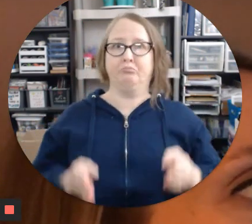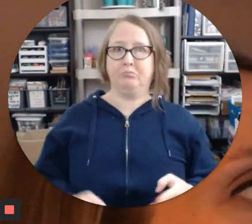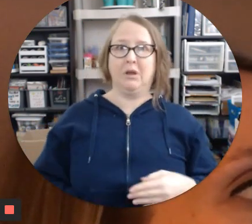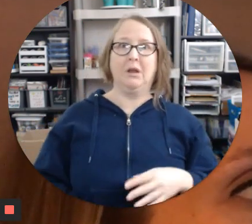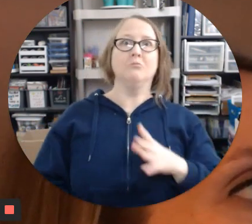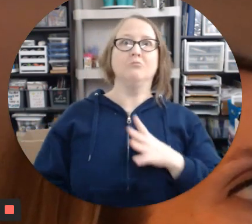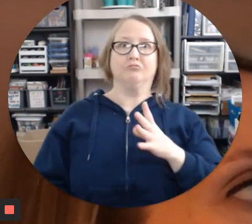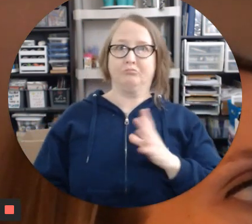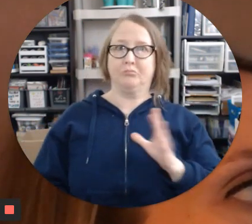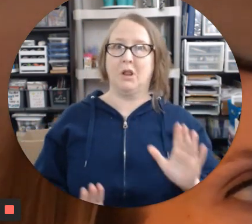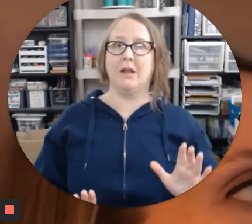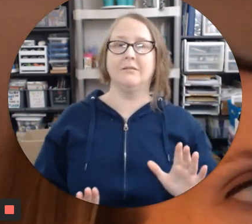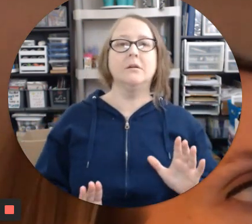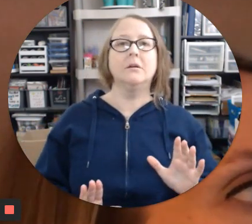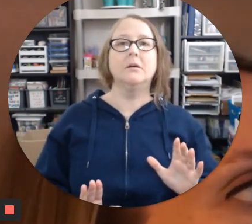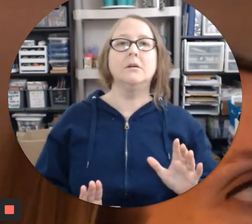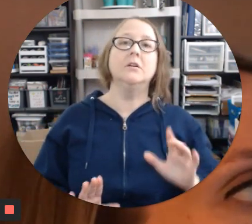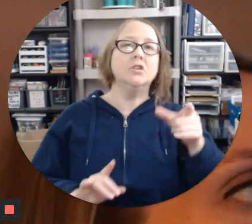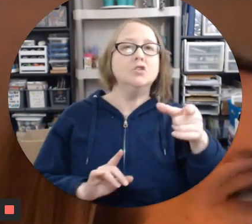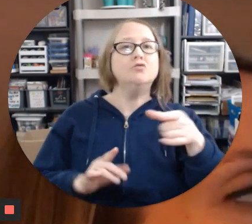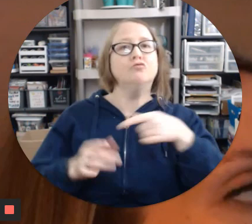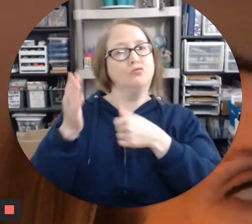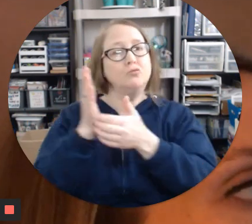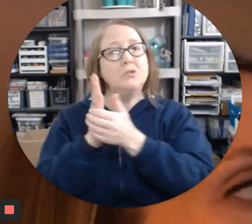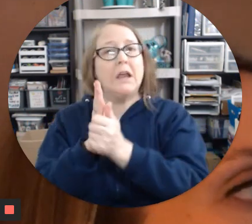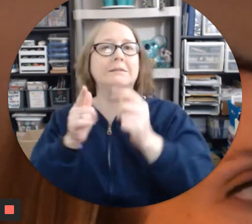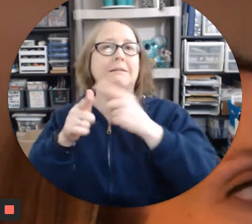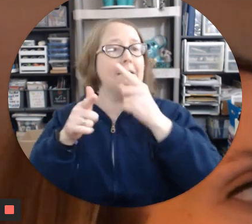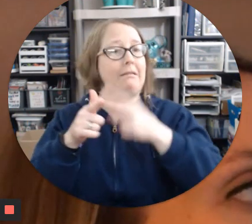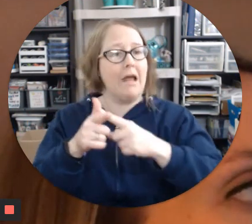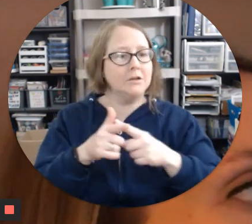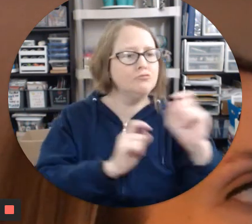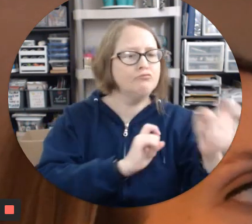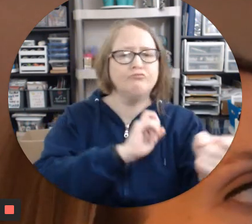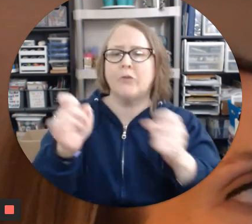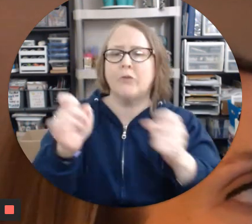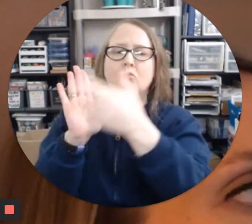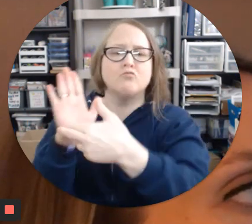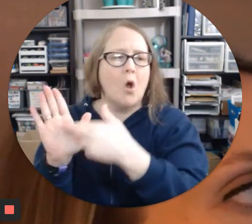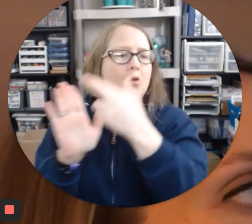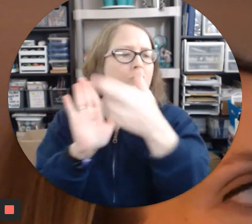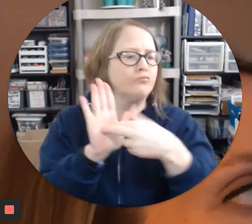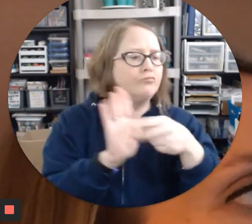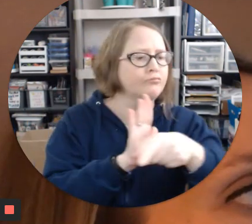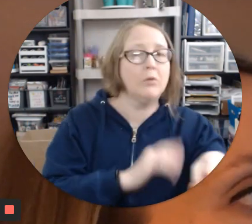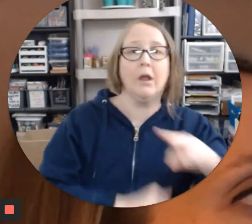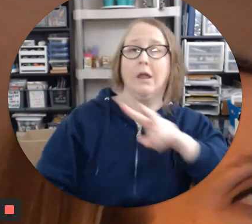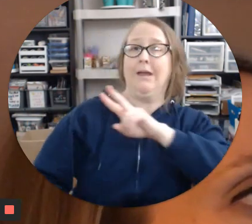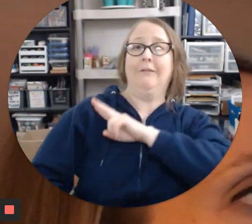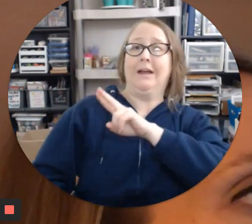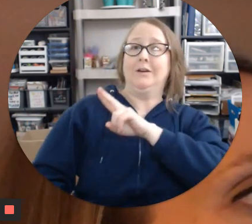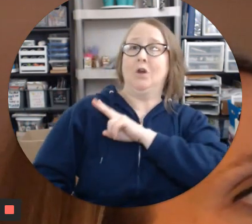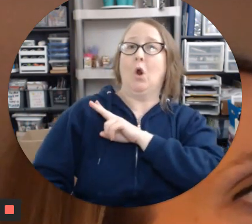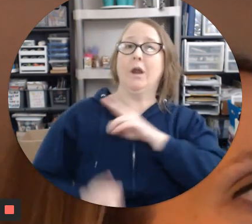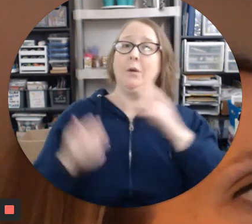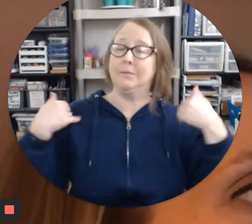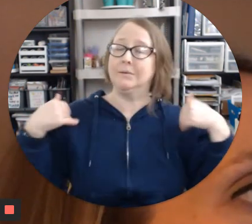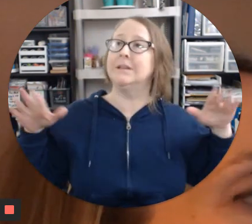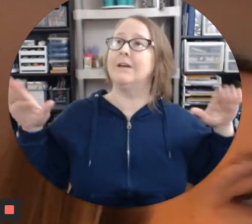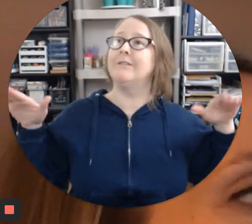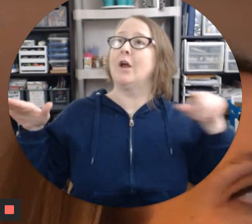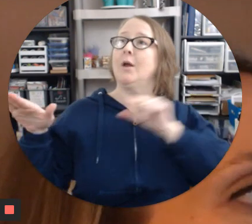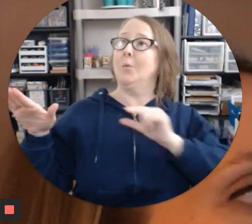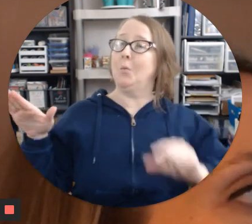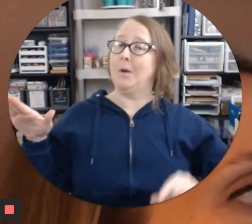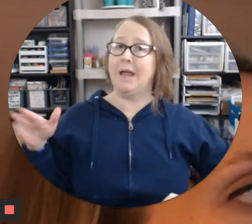scales. Then she assigned roles for the class musical. Victoria was chosen as the dainty fairy queen. Rita was